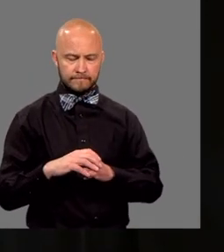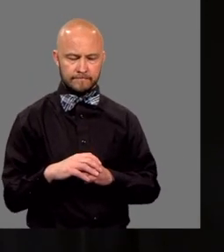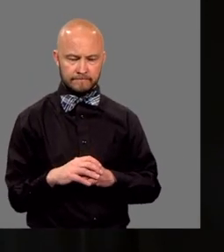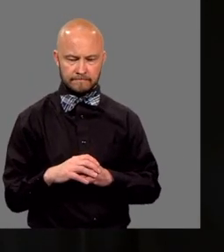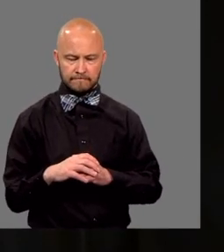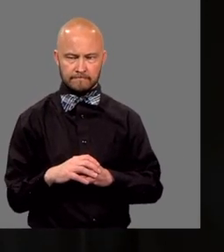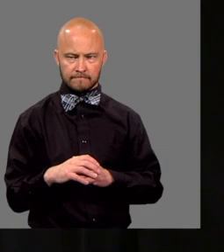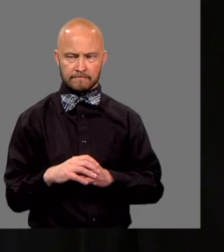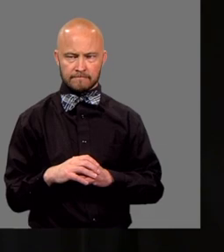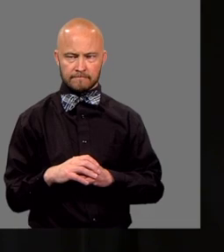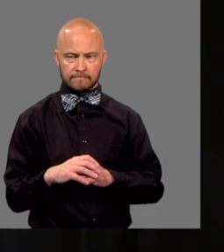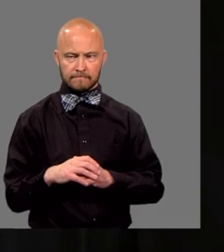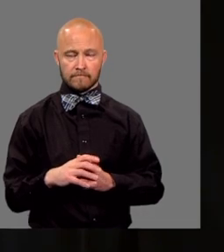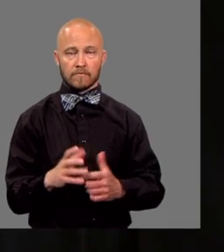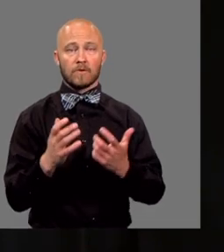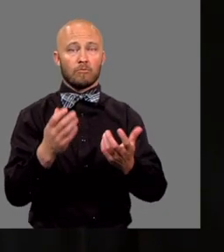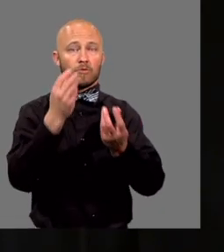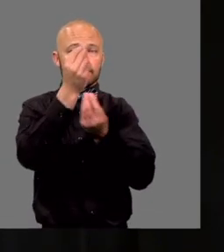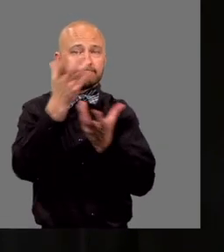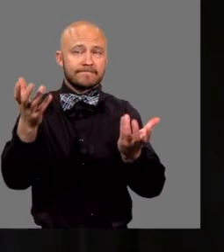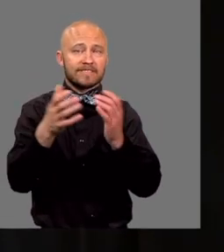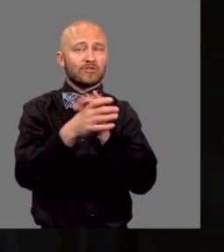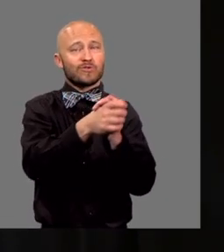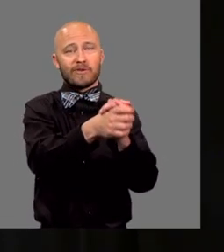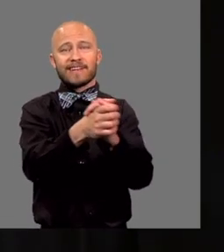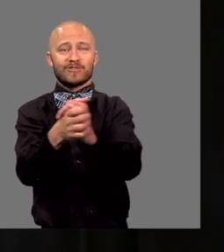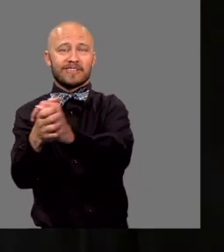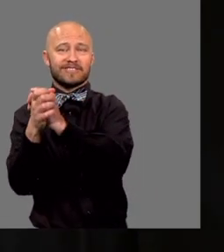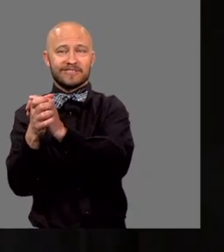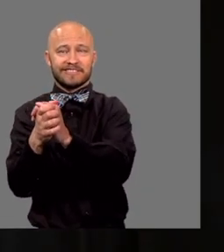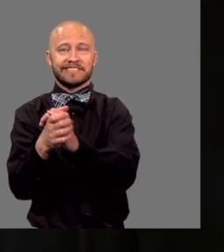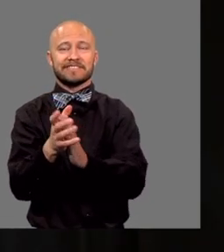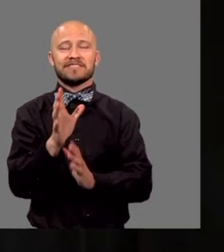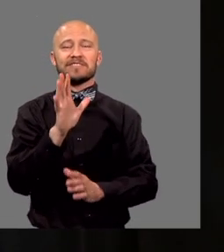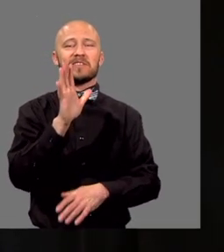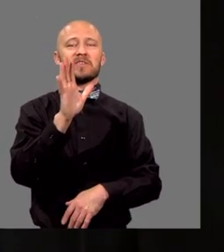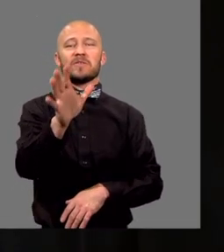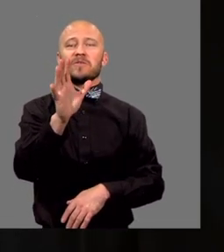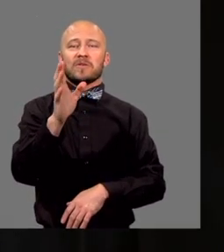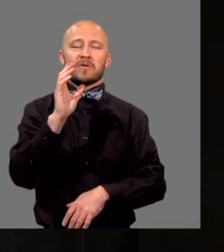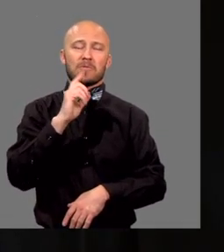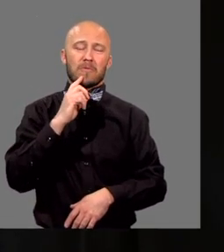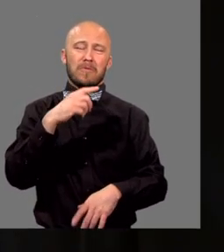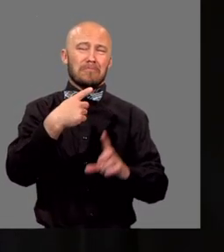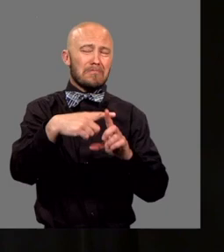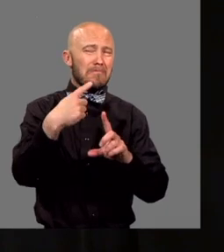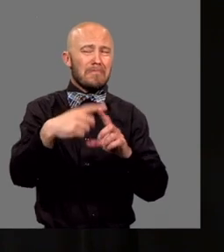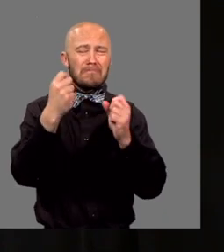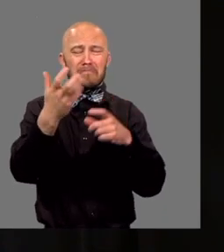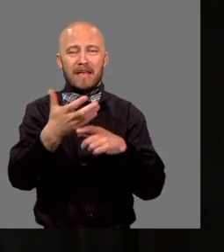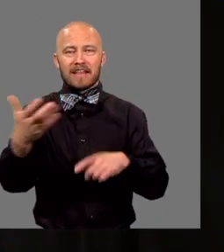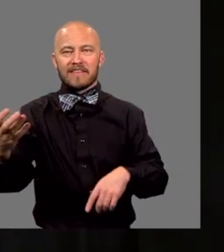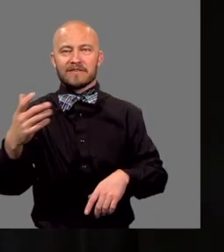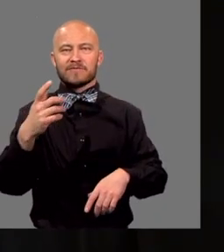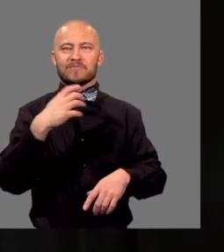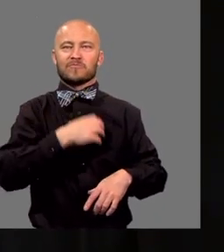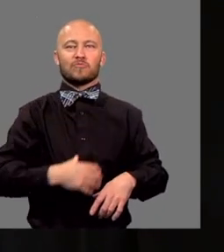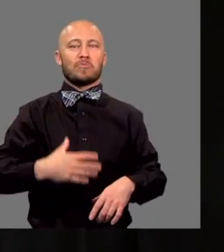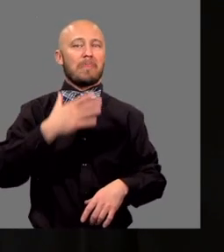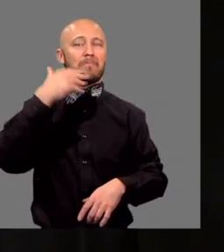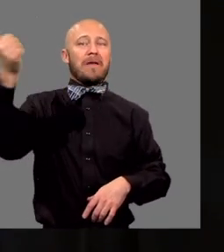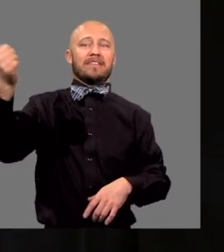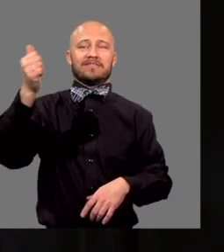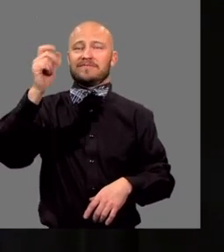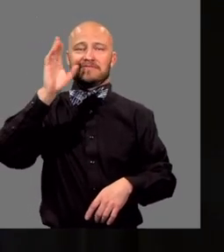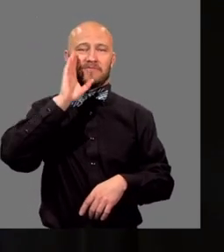2021, we'd like to congratulate you on your accomplishments and wish you the very best for